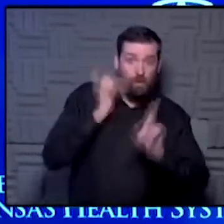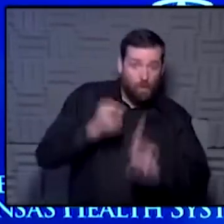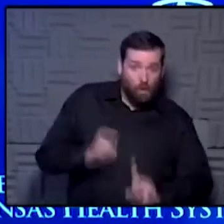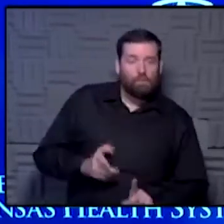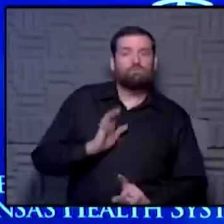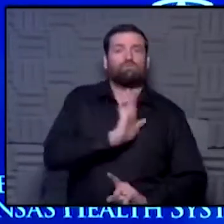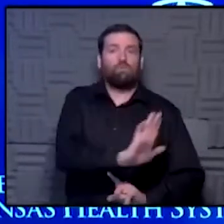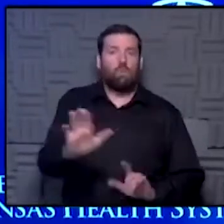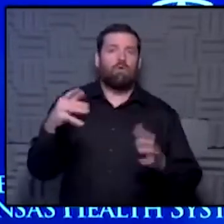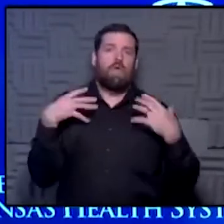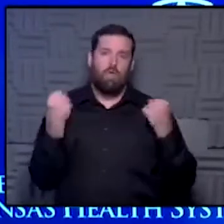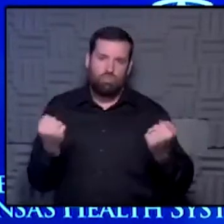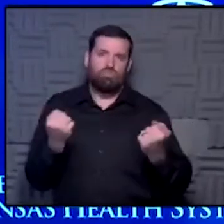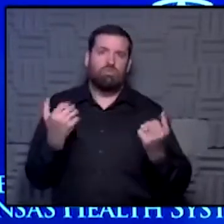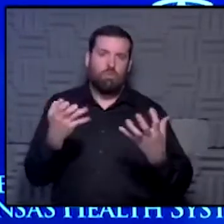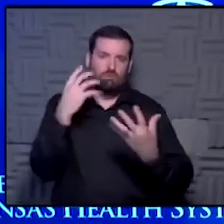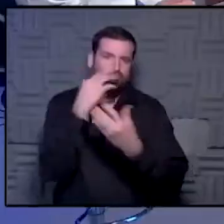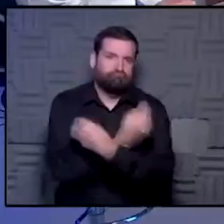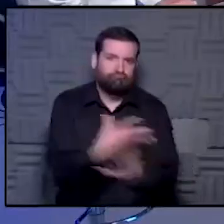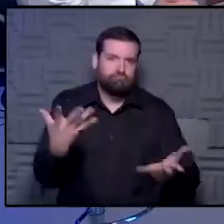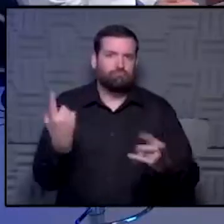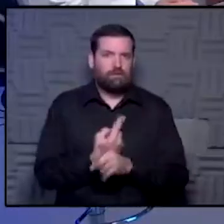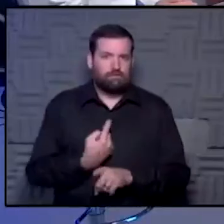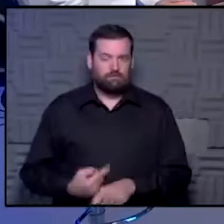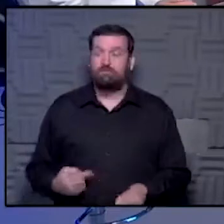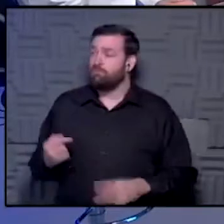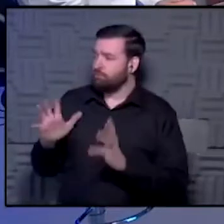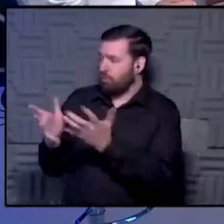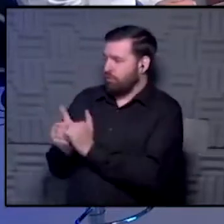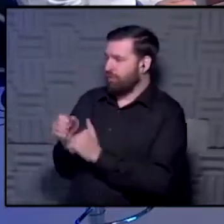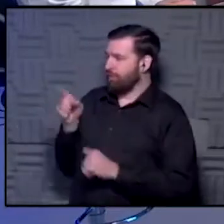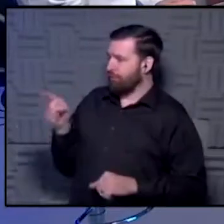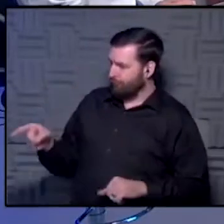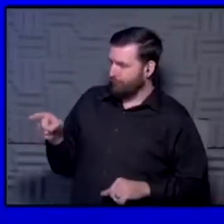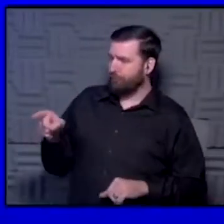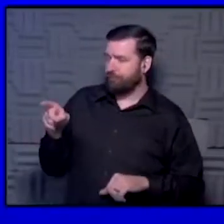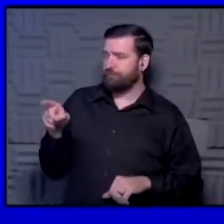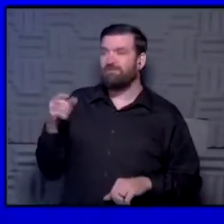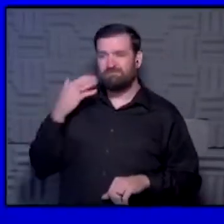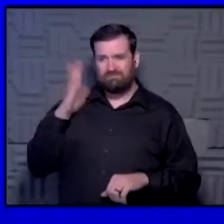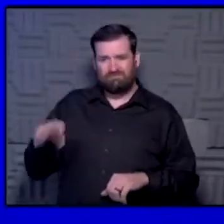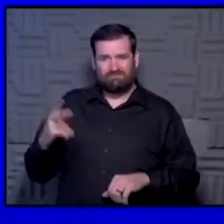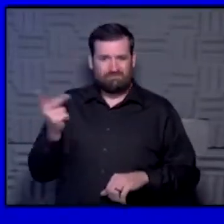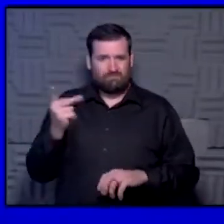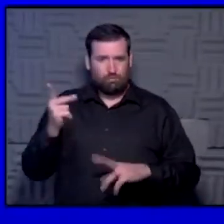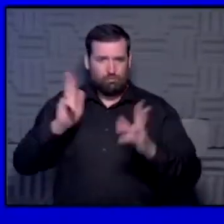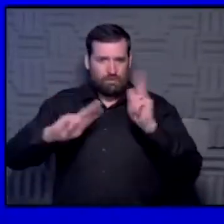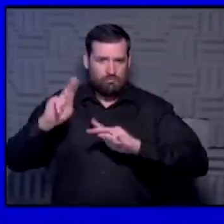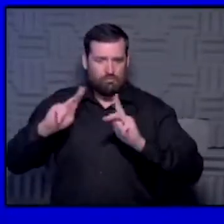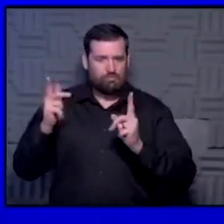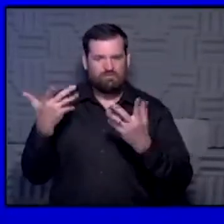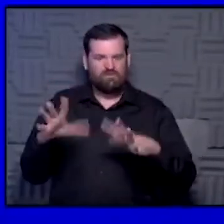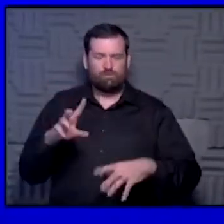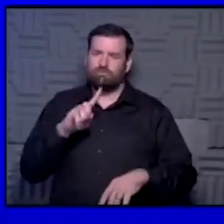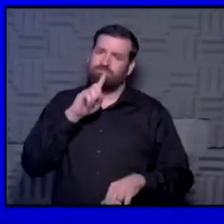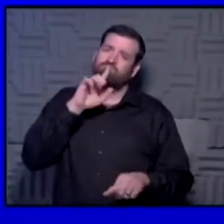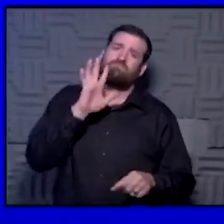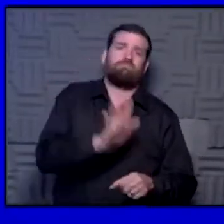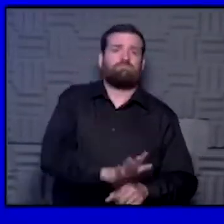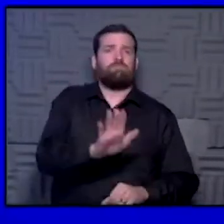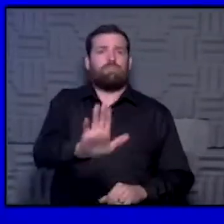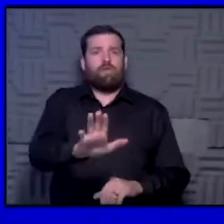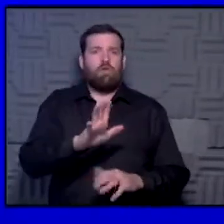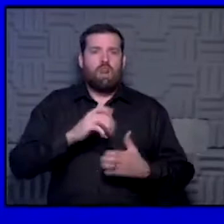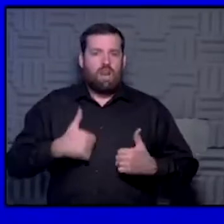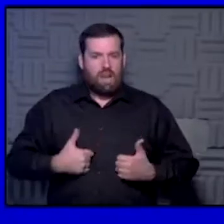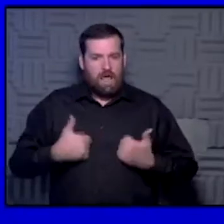to try and give you the right advice on this program. And, talking with her, you really understand that those two people have really devoted their lives to